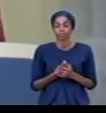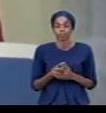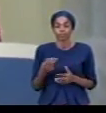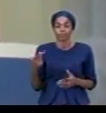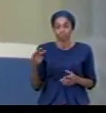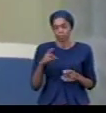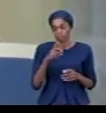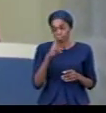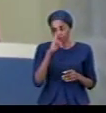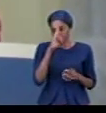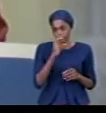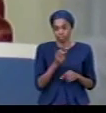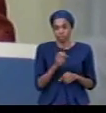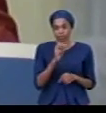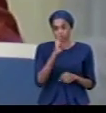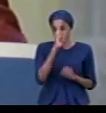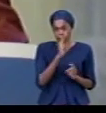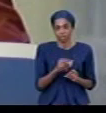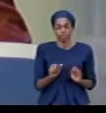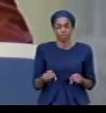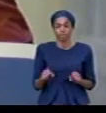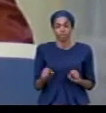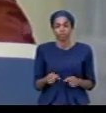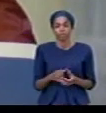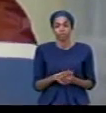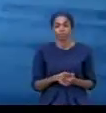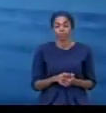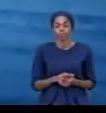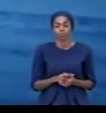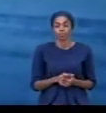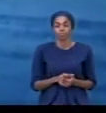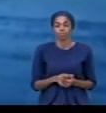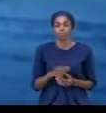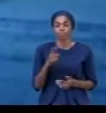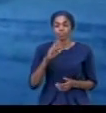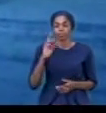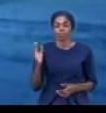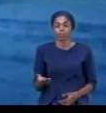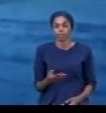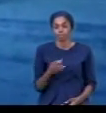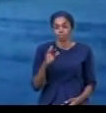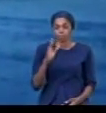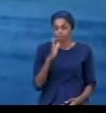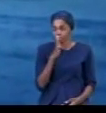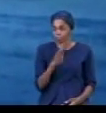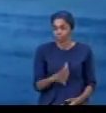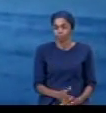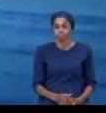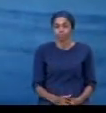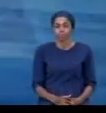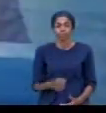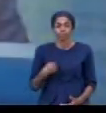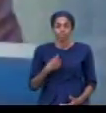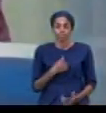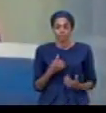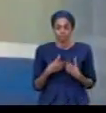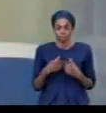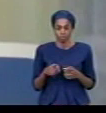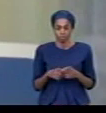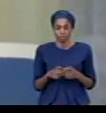Commissioner, Ministry of Culture and Tourism. You're welcome, ma'am. We have also in our